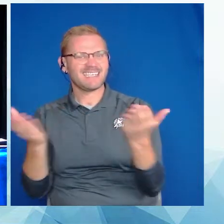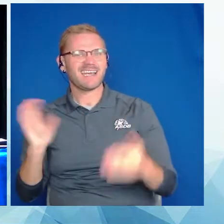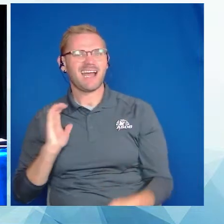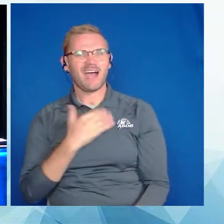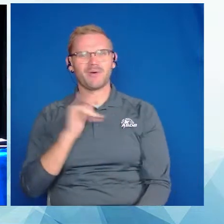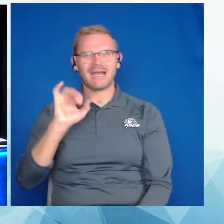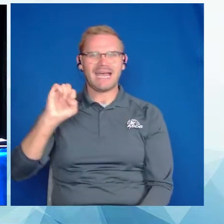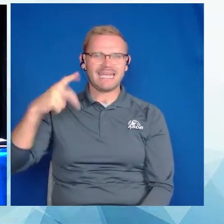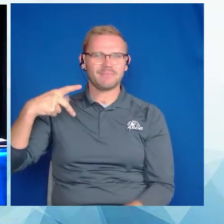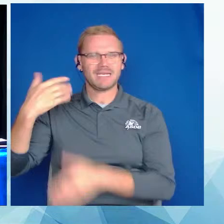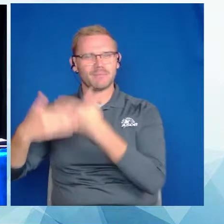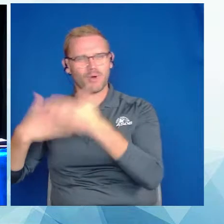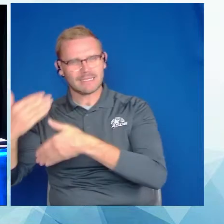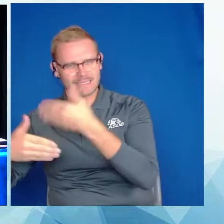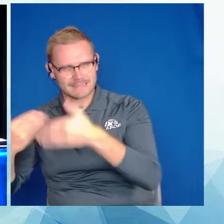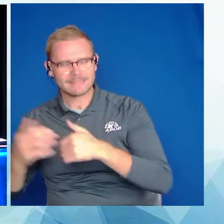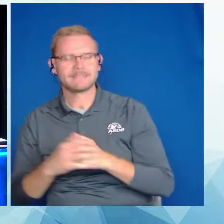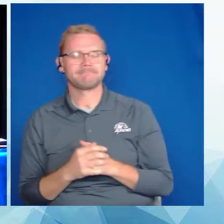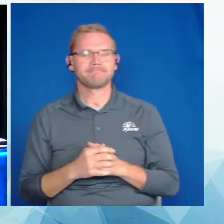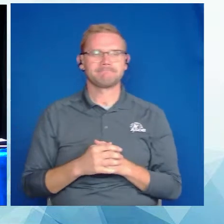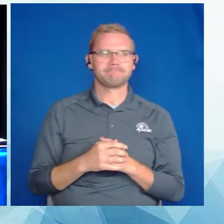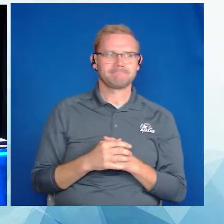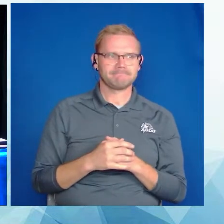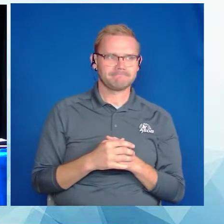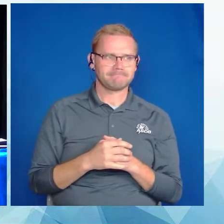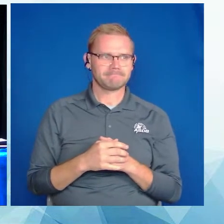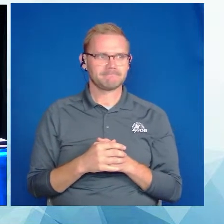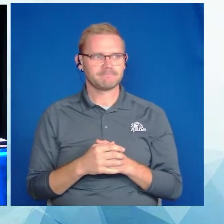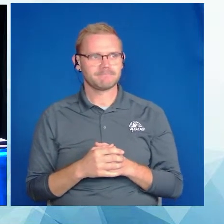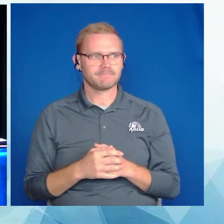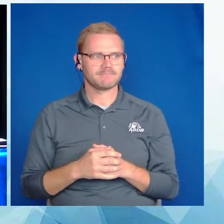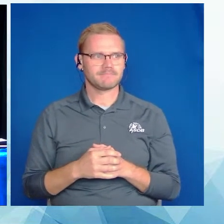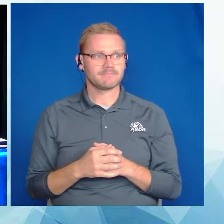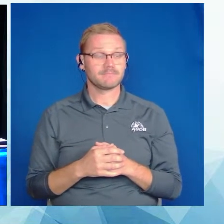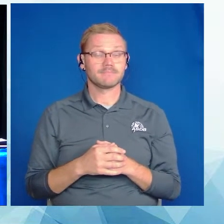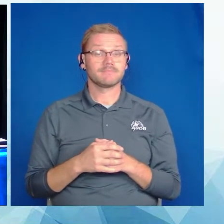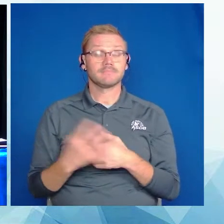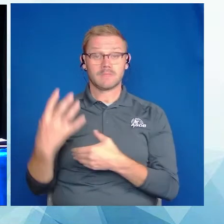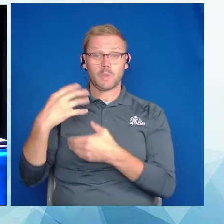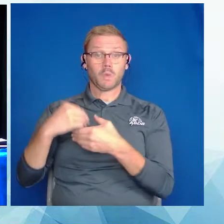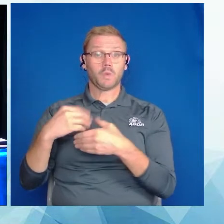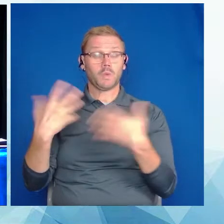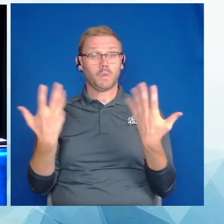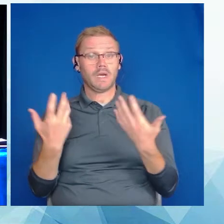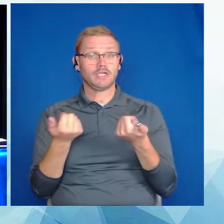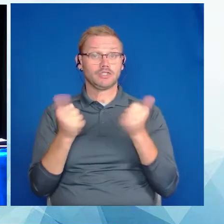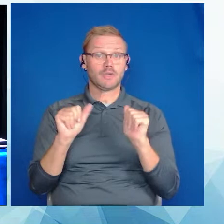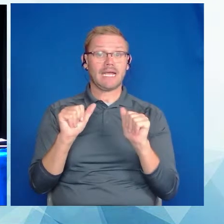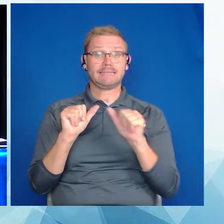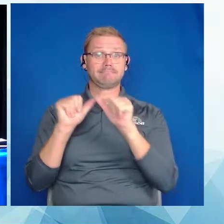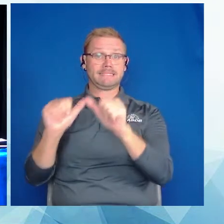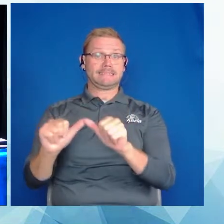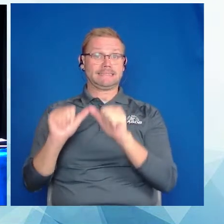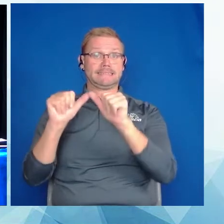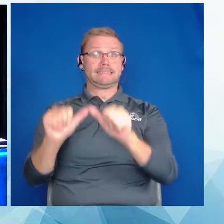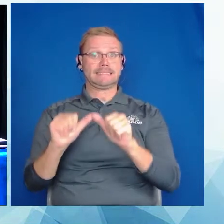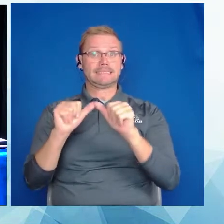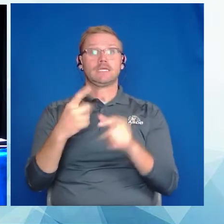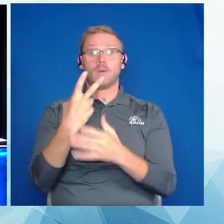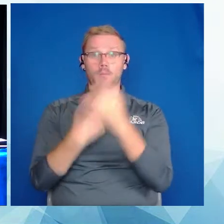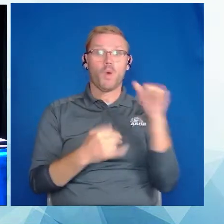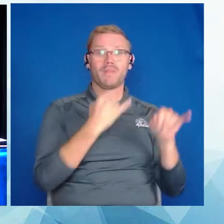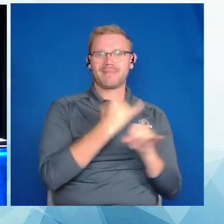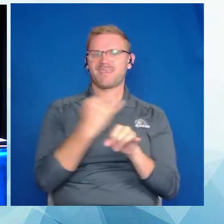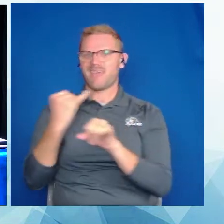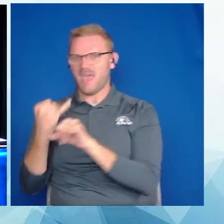IEP processes, which includes trying to find consistency between both